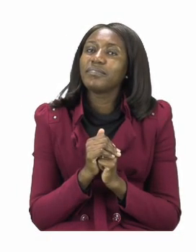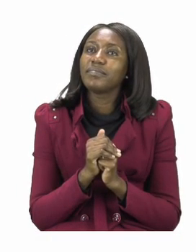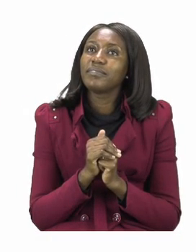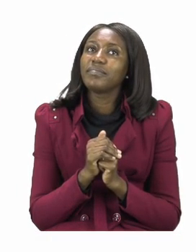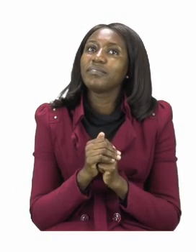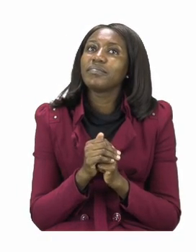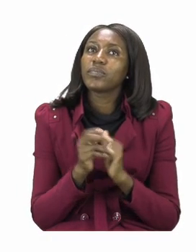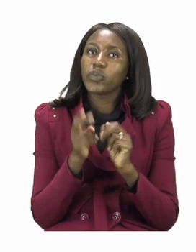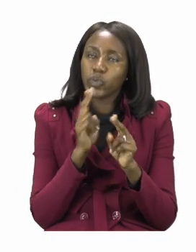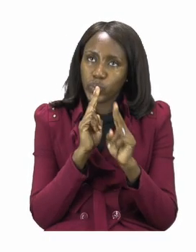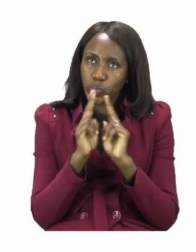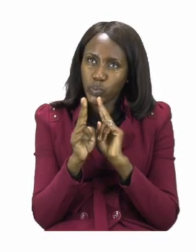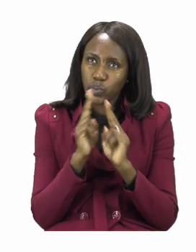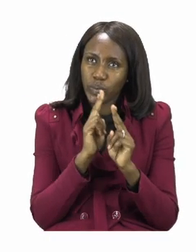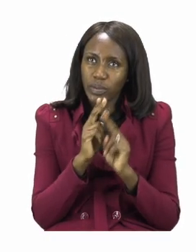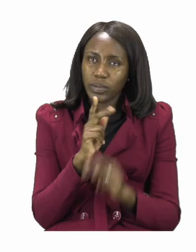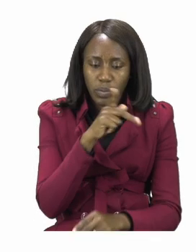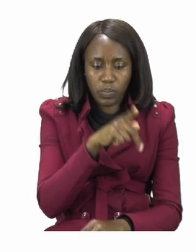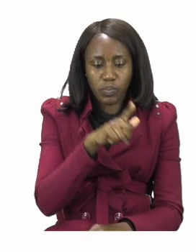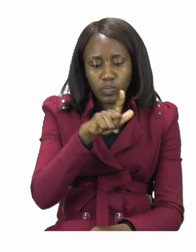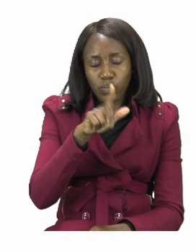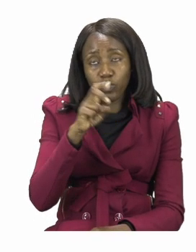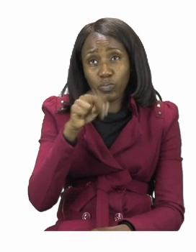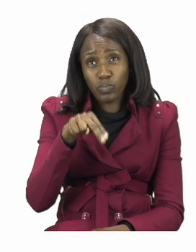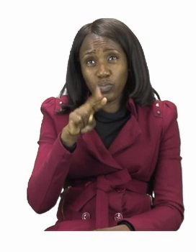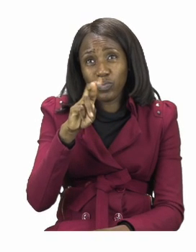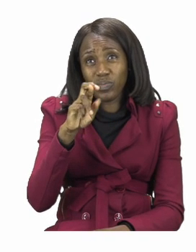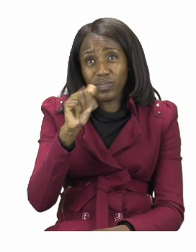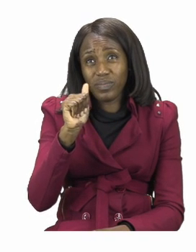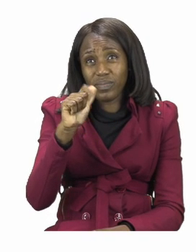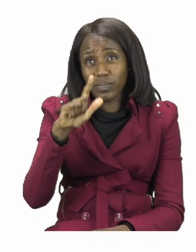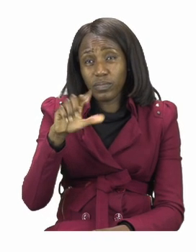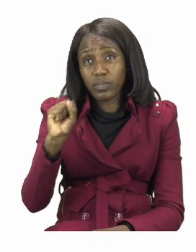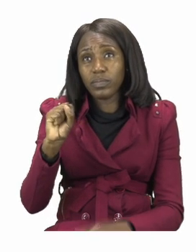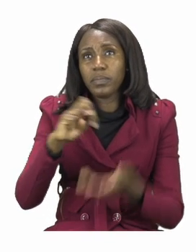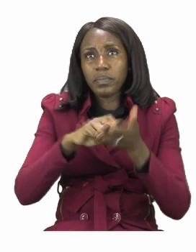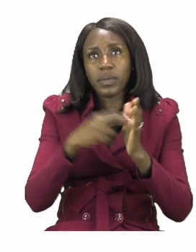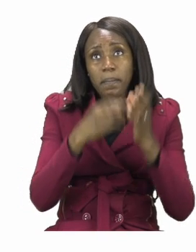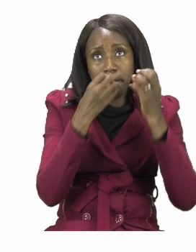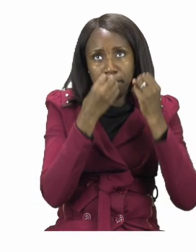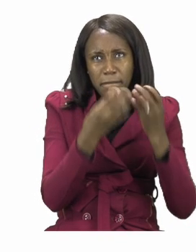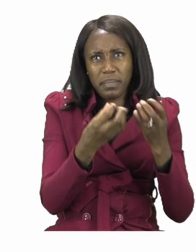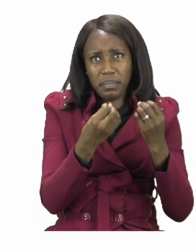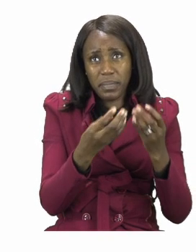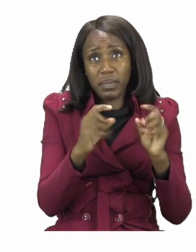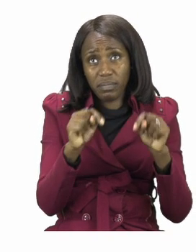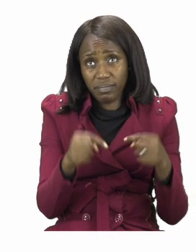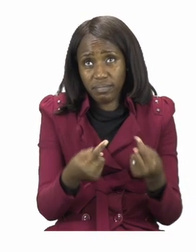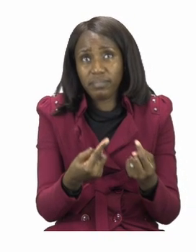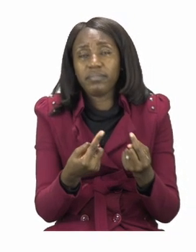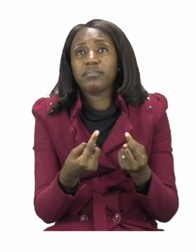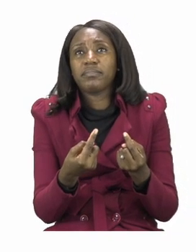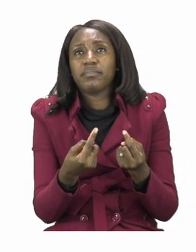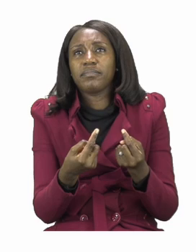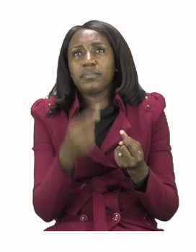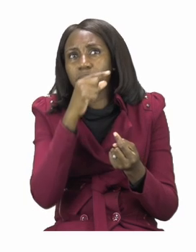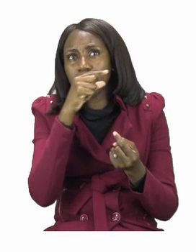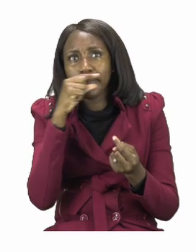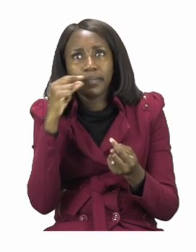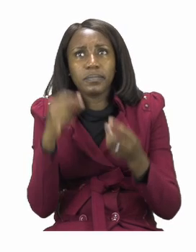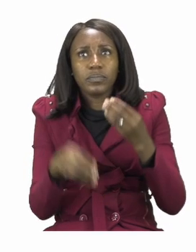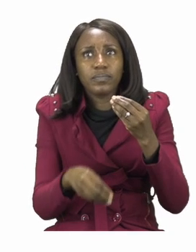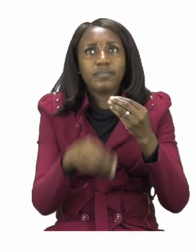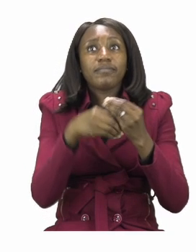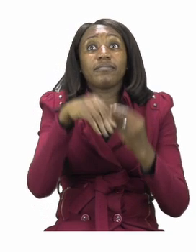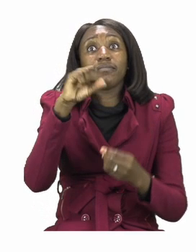be doing plurals. It's going to be our job to write the plural form by adding an S